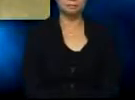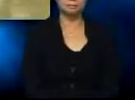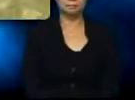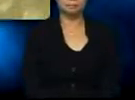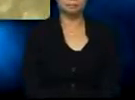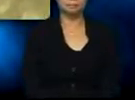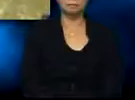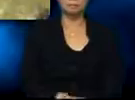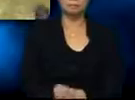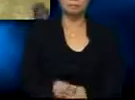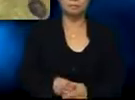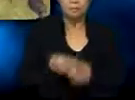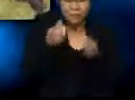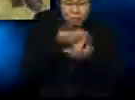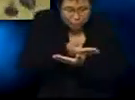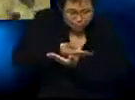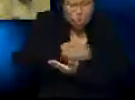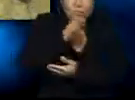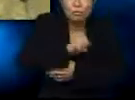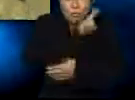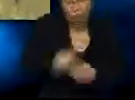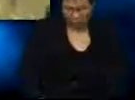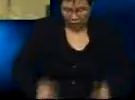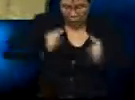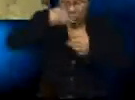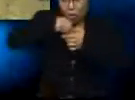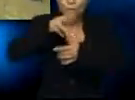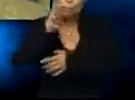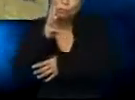Tadpoles are young frogs. They live in the water.